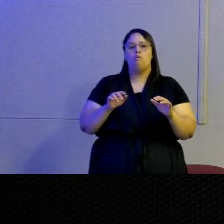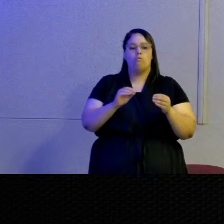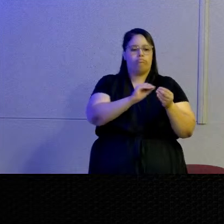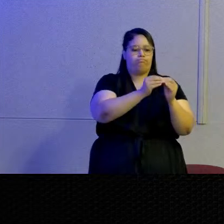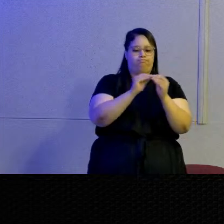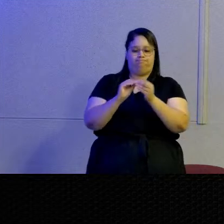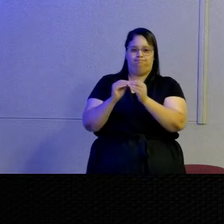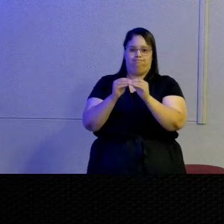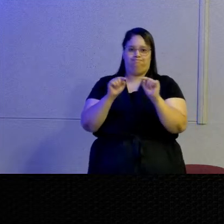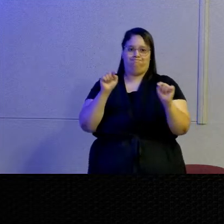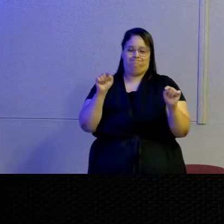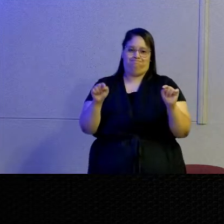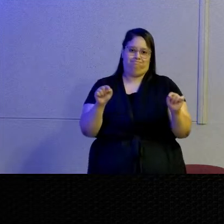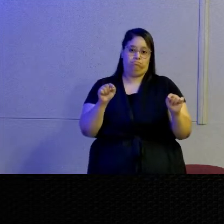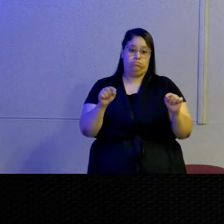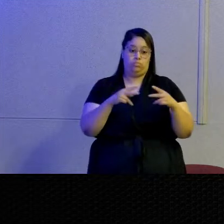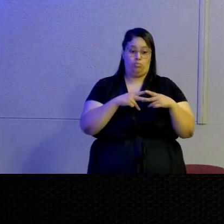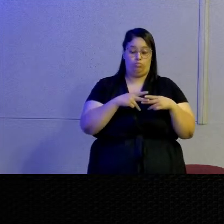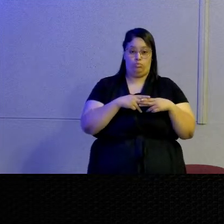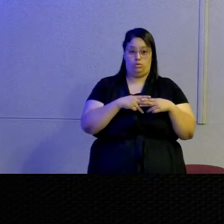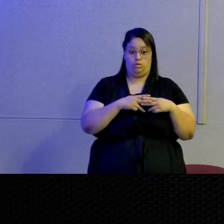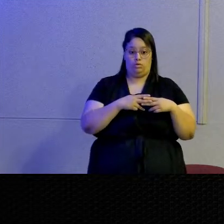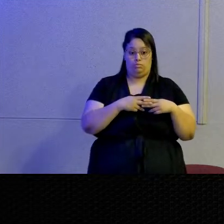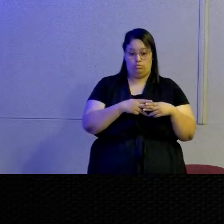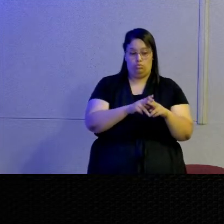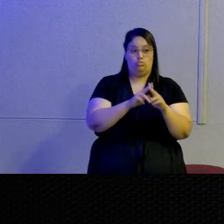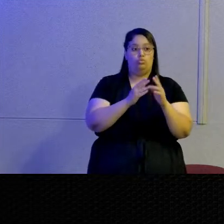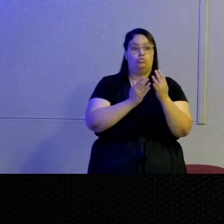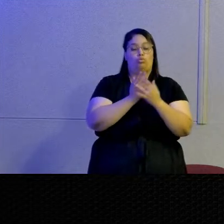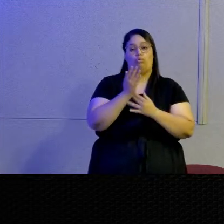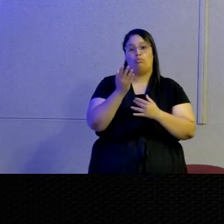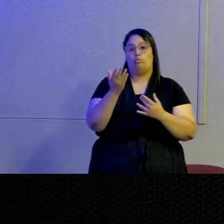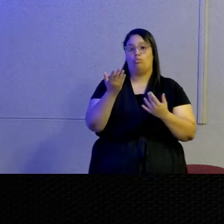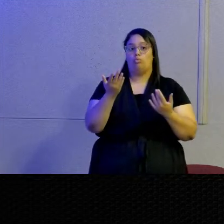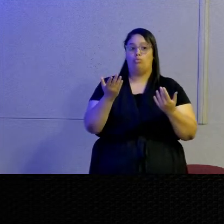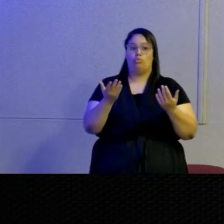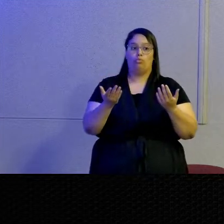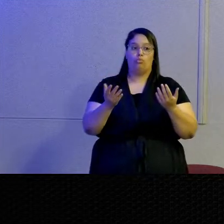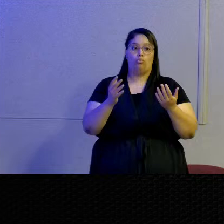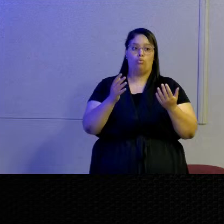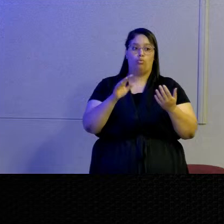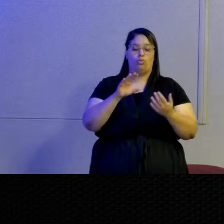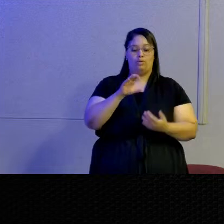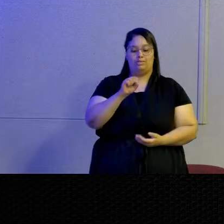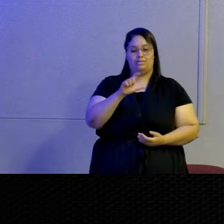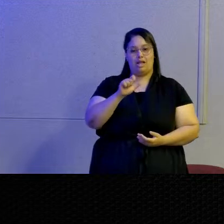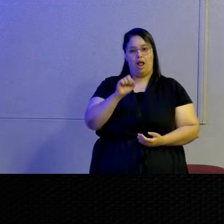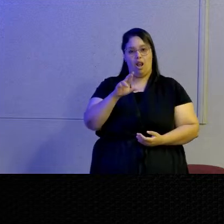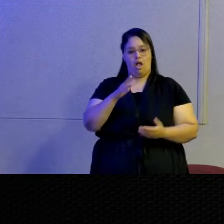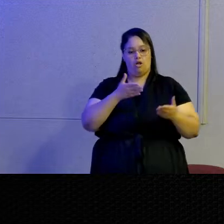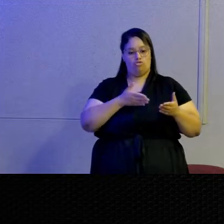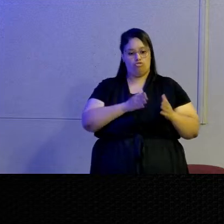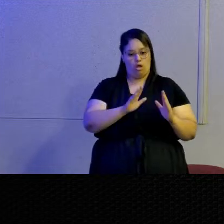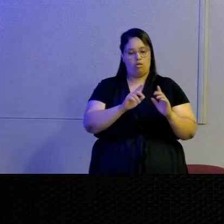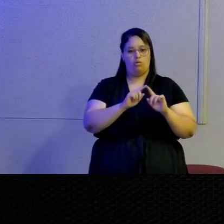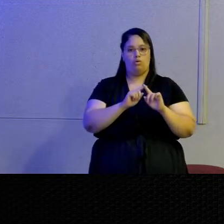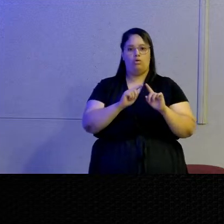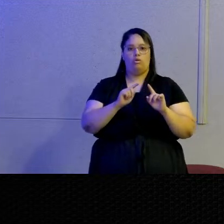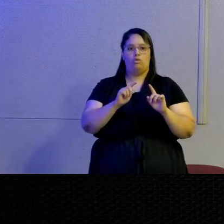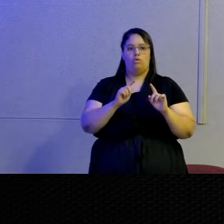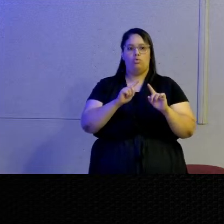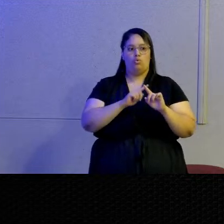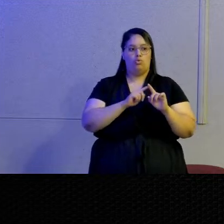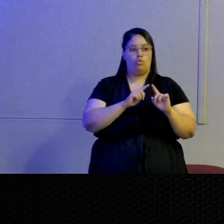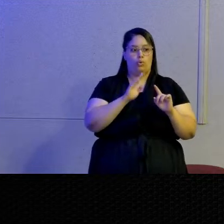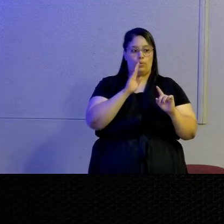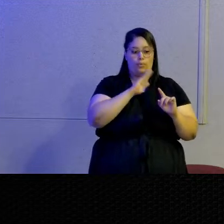produced. Are they produced through a scalar channel, no spin, no net spin,